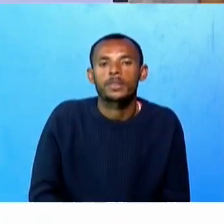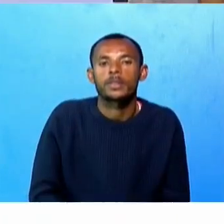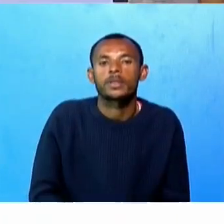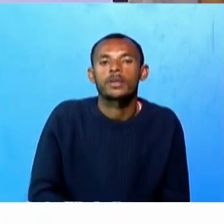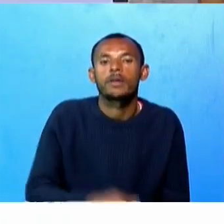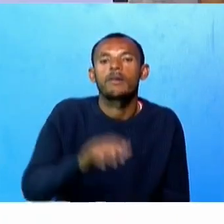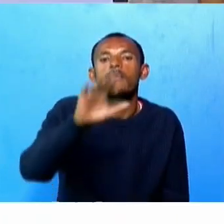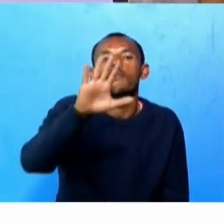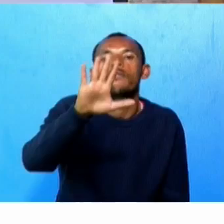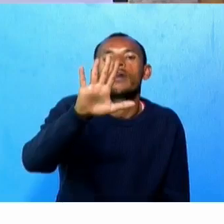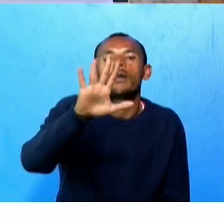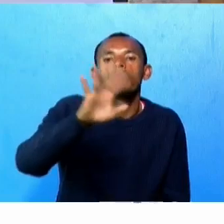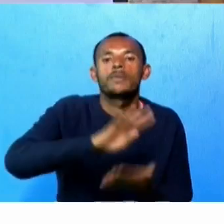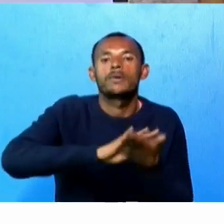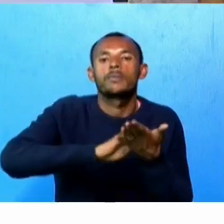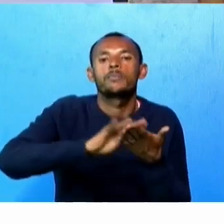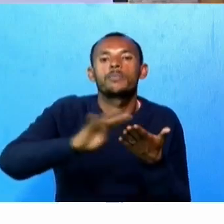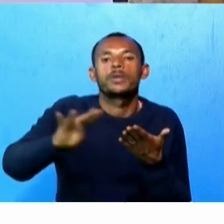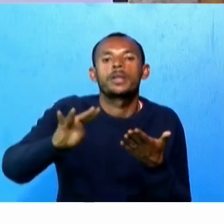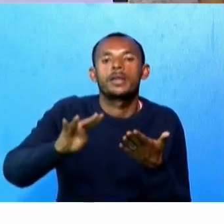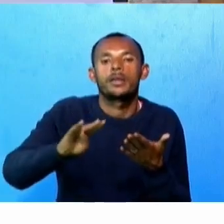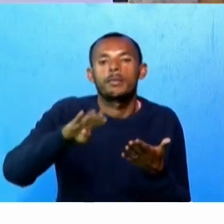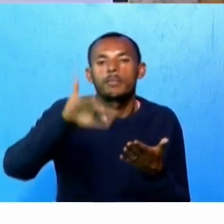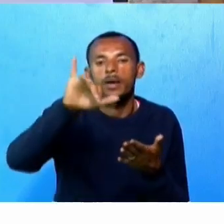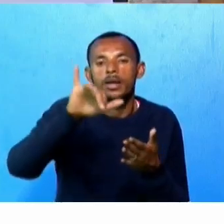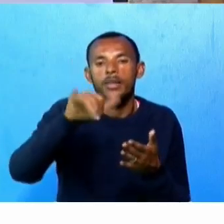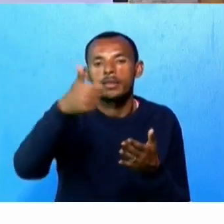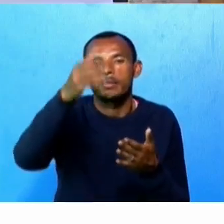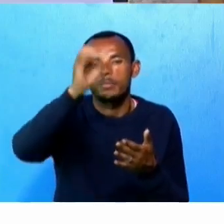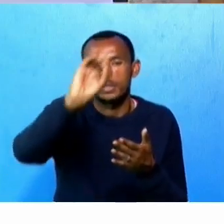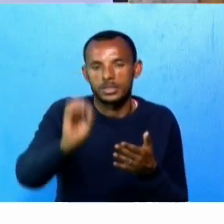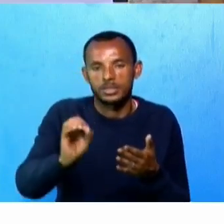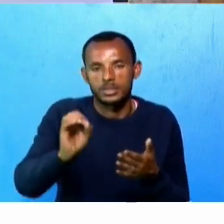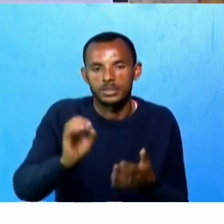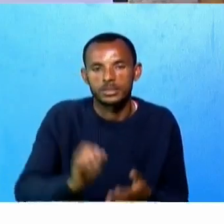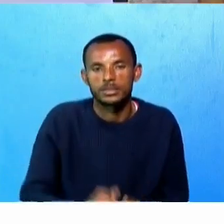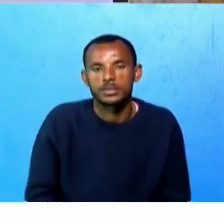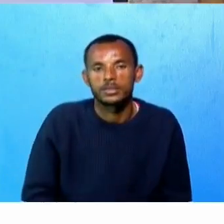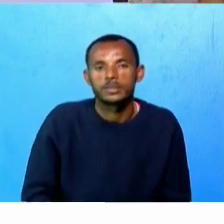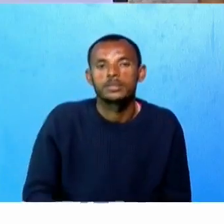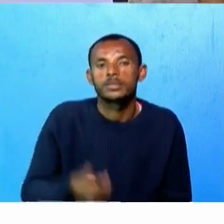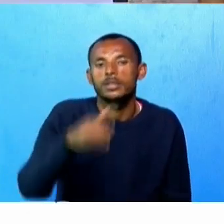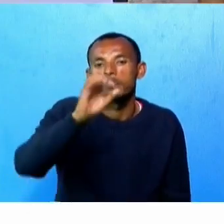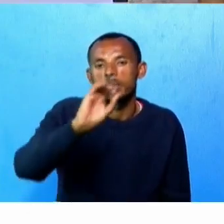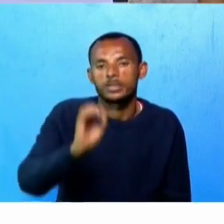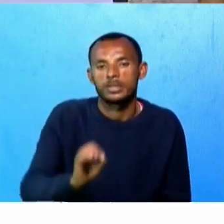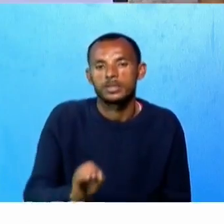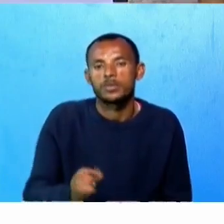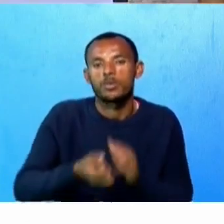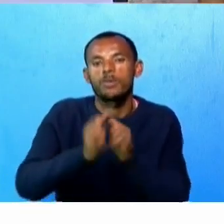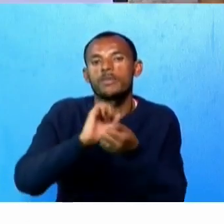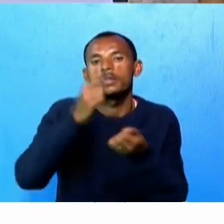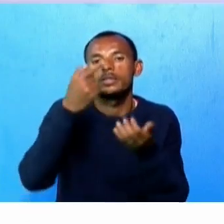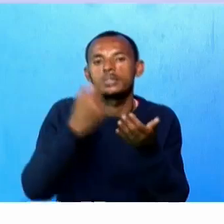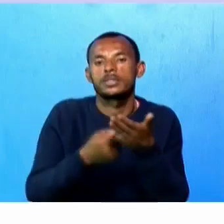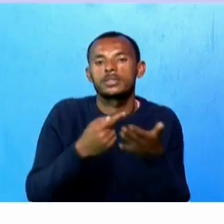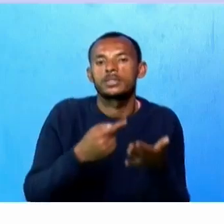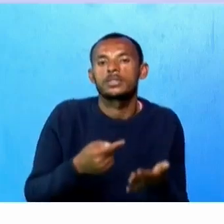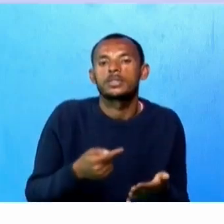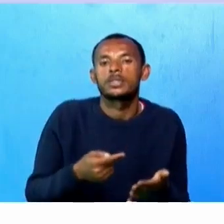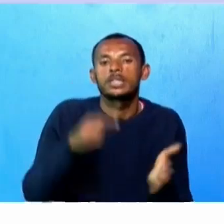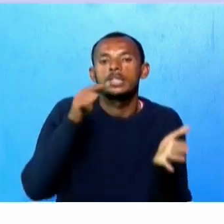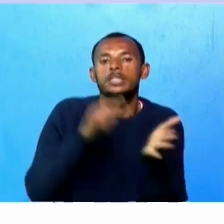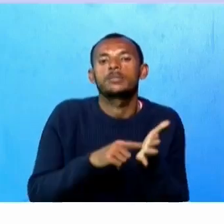5 million by 10%, okay? 10%, you need to convert this 10% in decimal